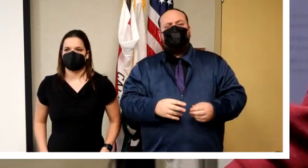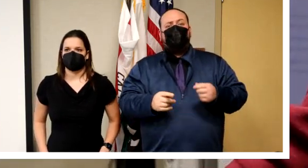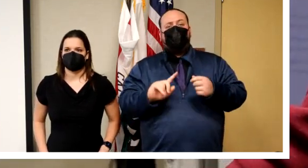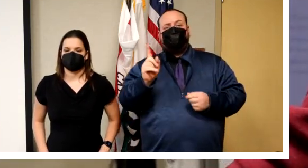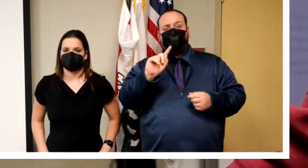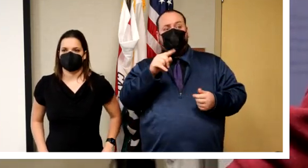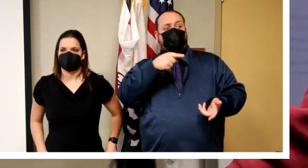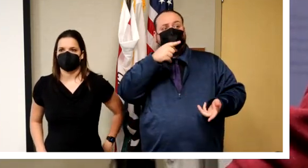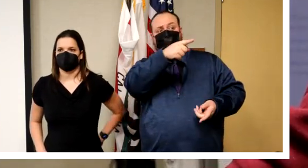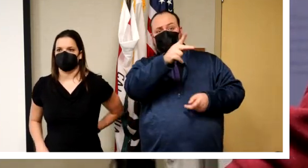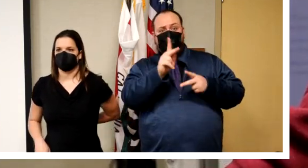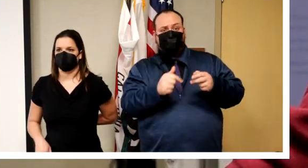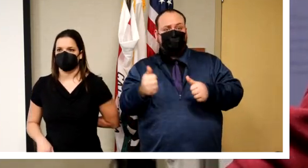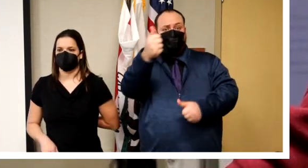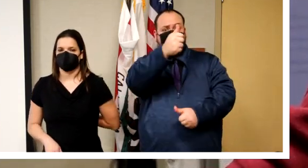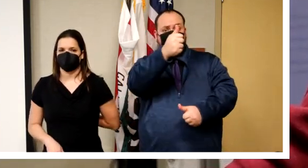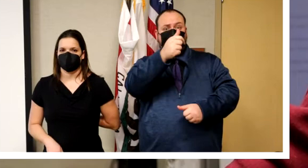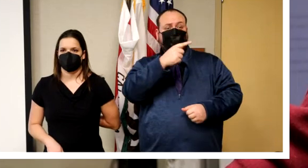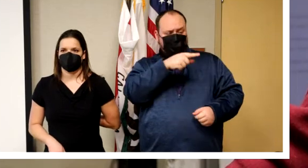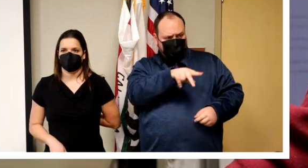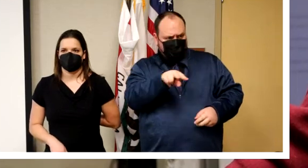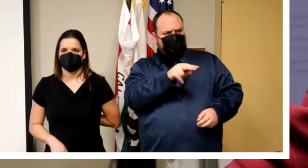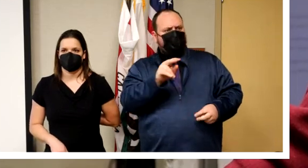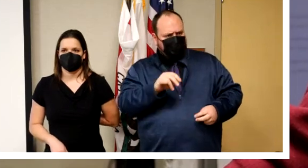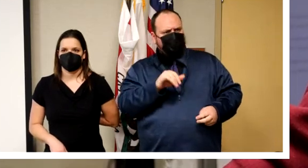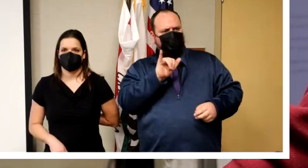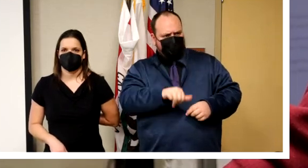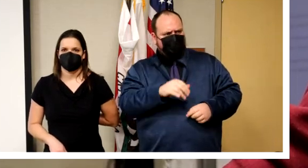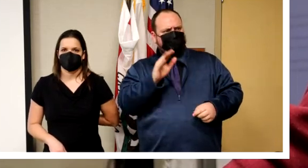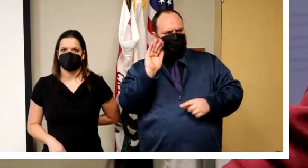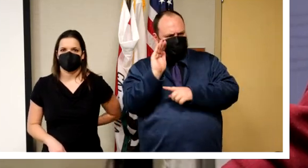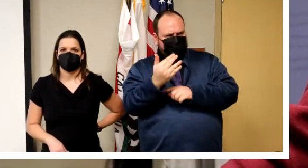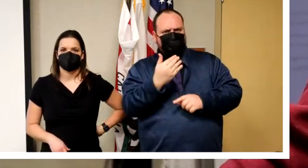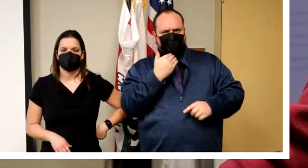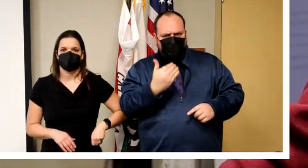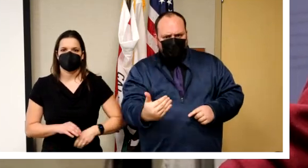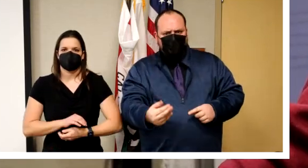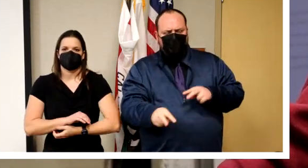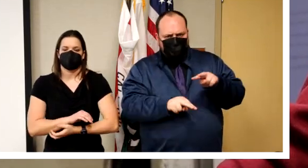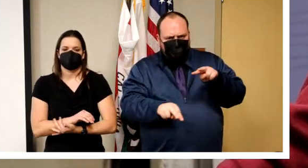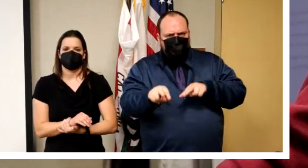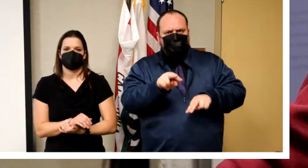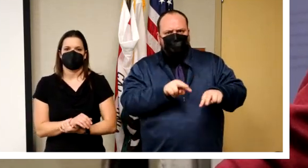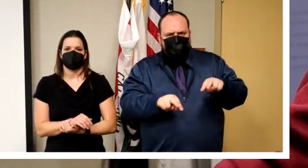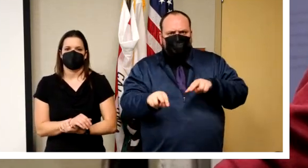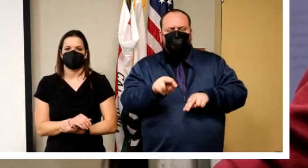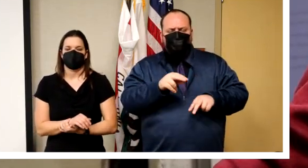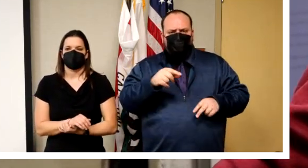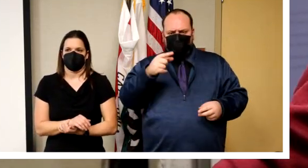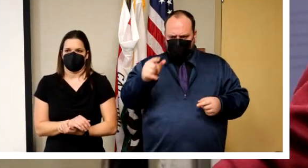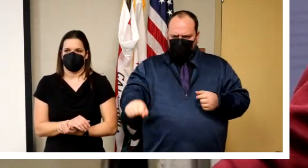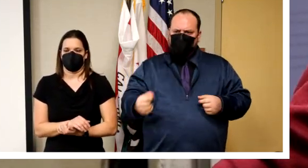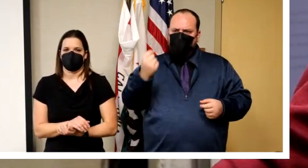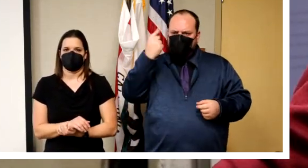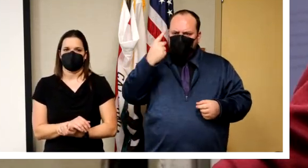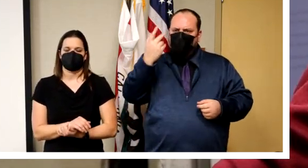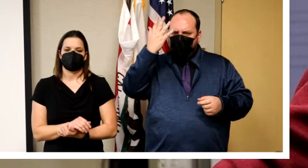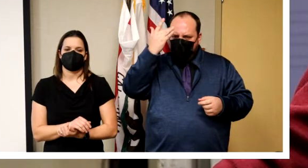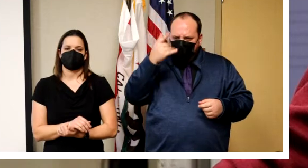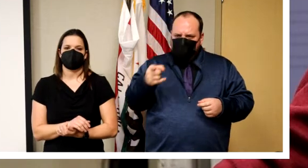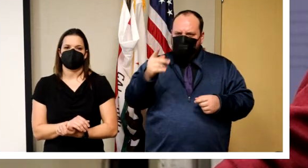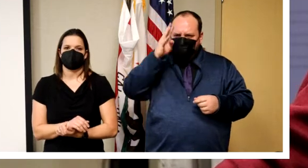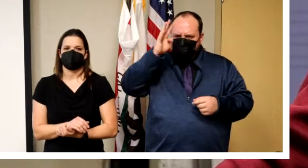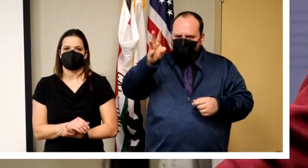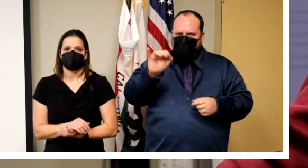supervisors found to be useful, and the commissioners also found to be useful to understand where they were coming